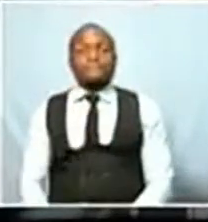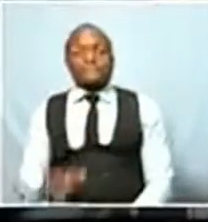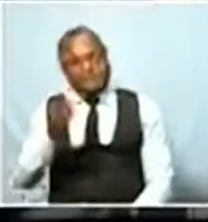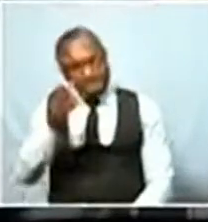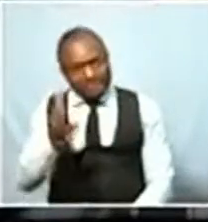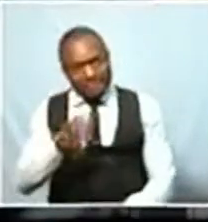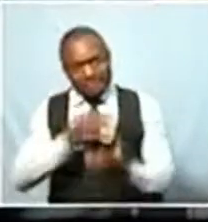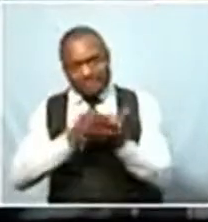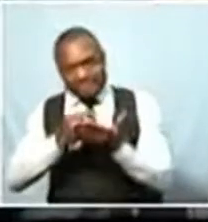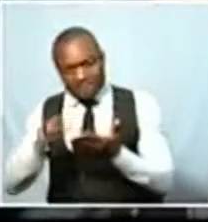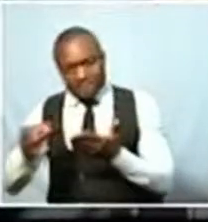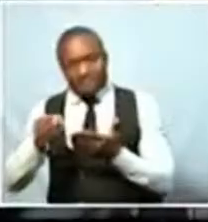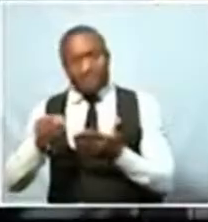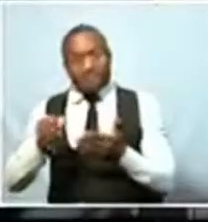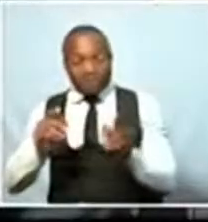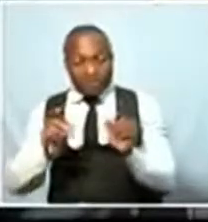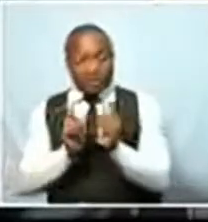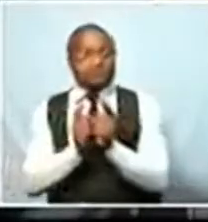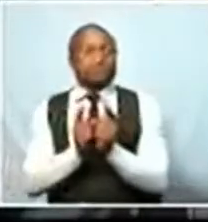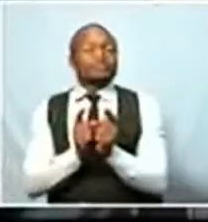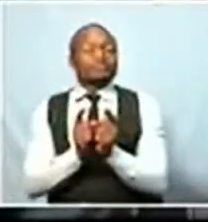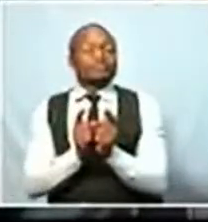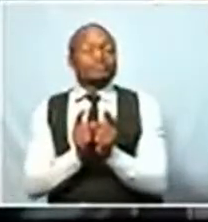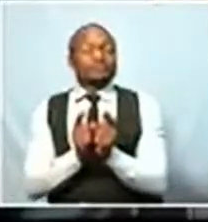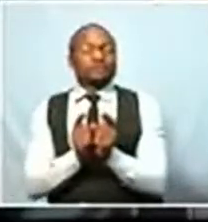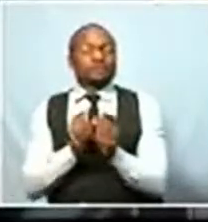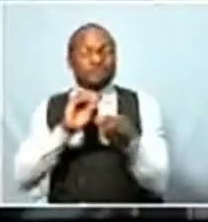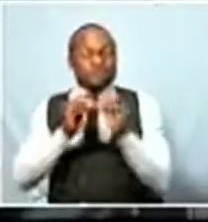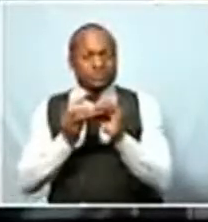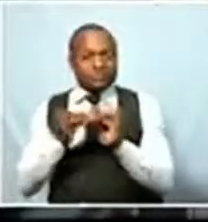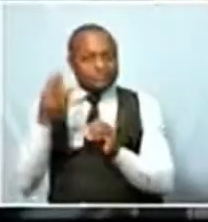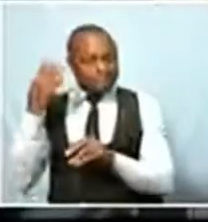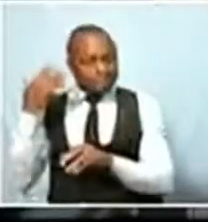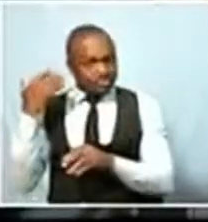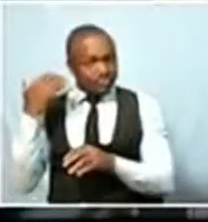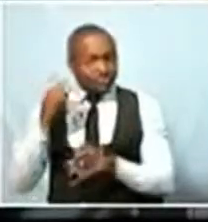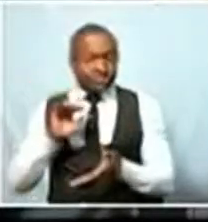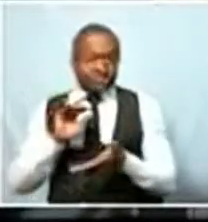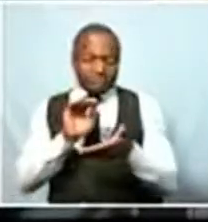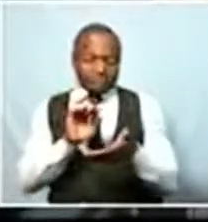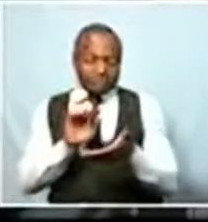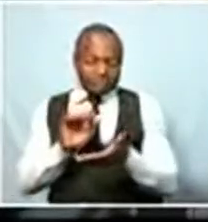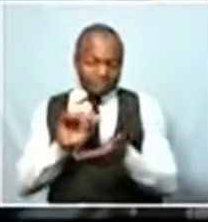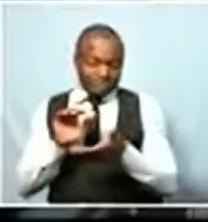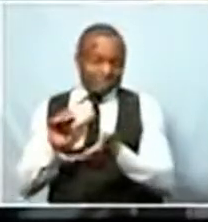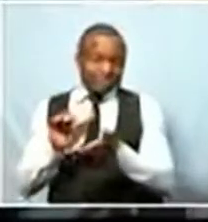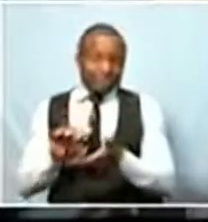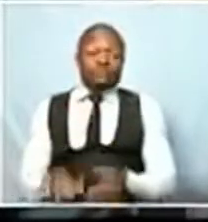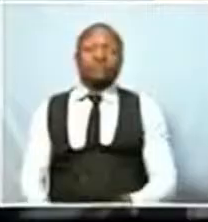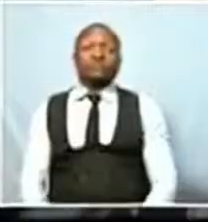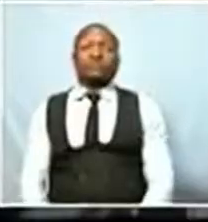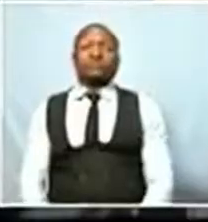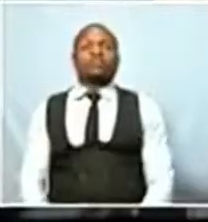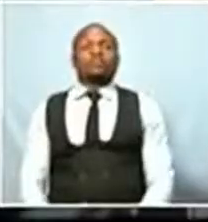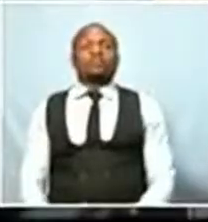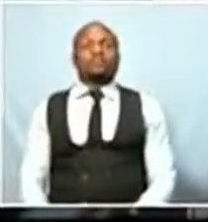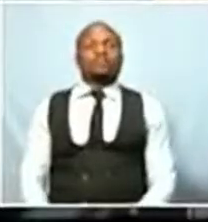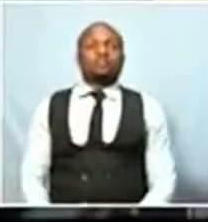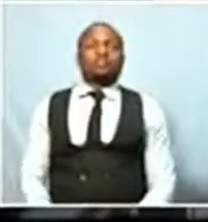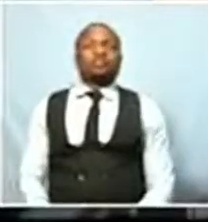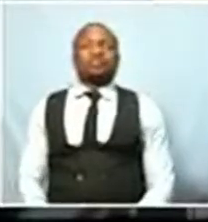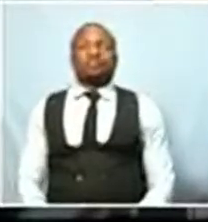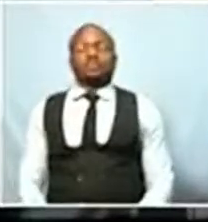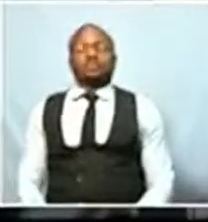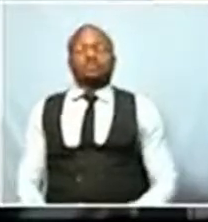been failure to match that rate in the previous allocations, and